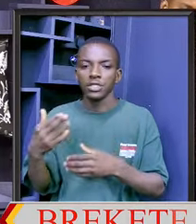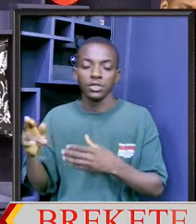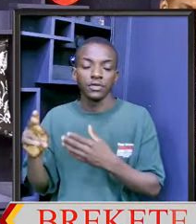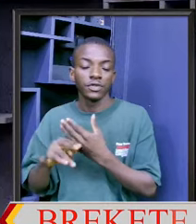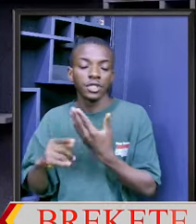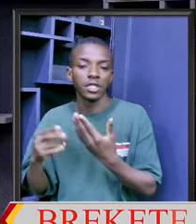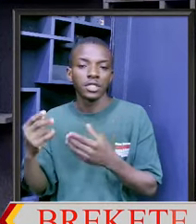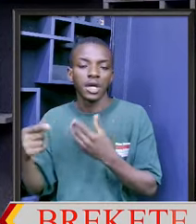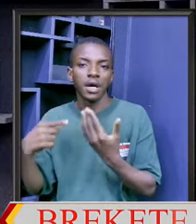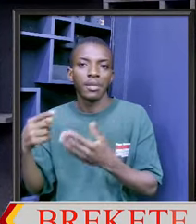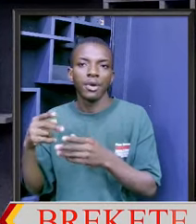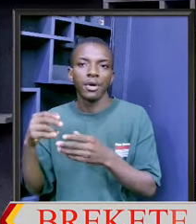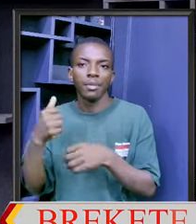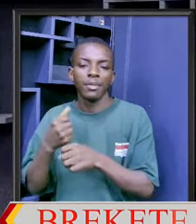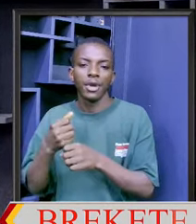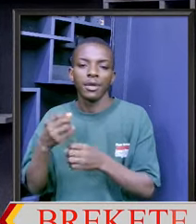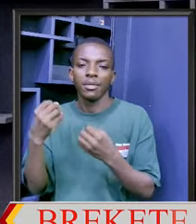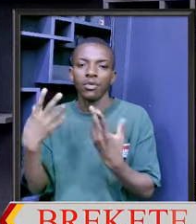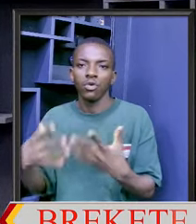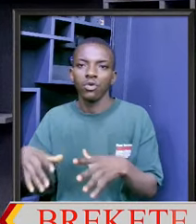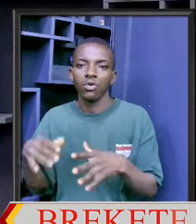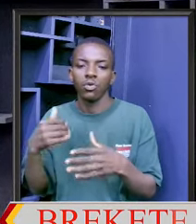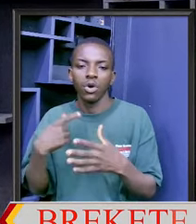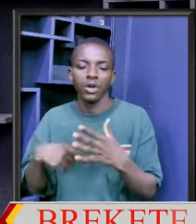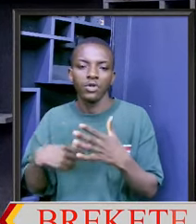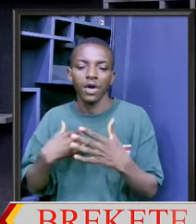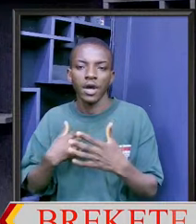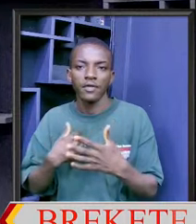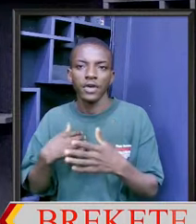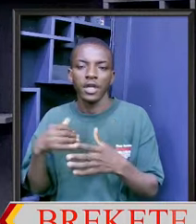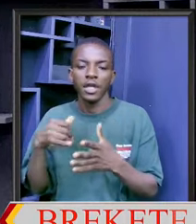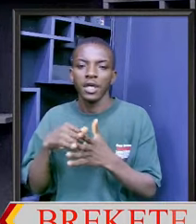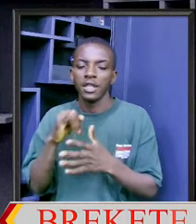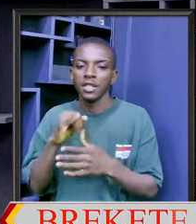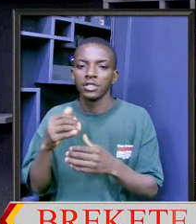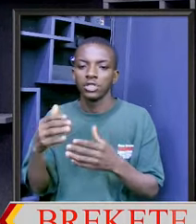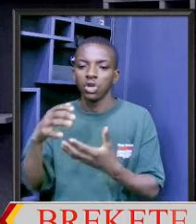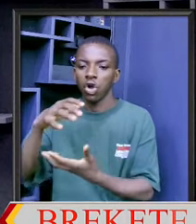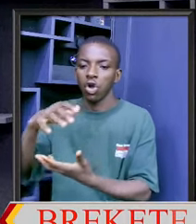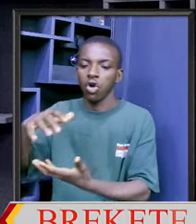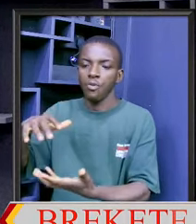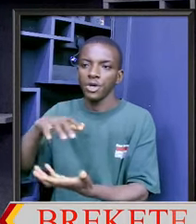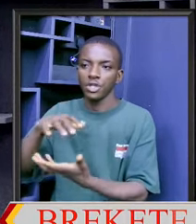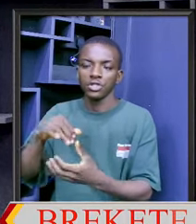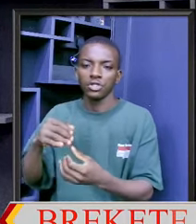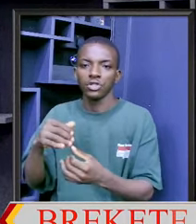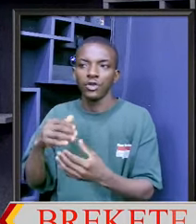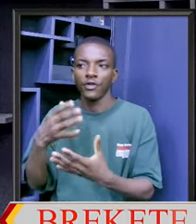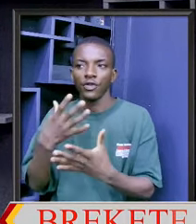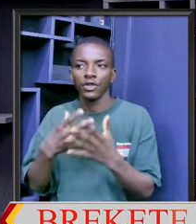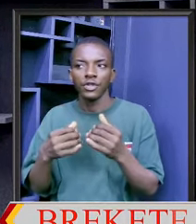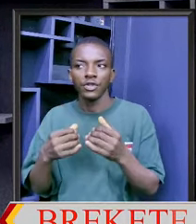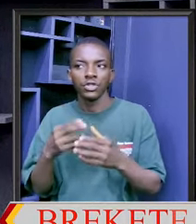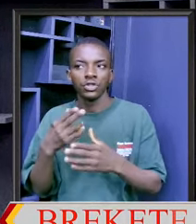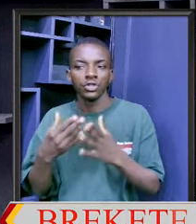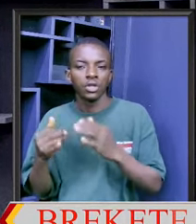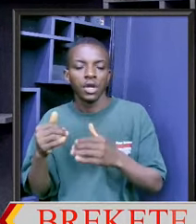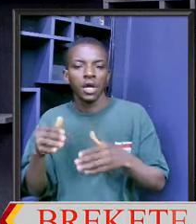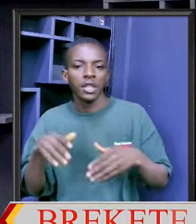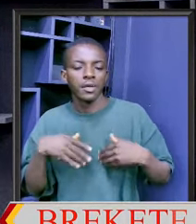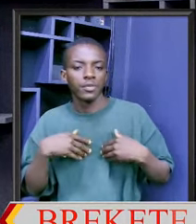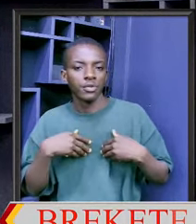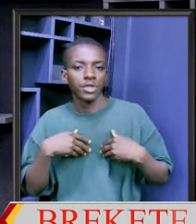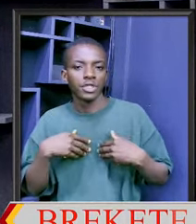resourcefulness is about making the most of what you have. It is a combination of ingenuity,